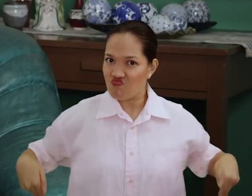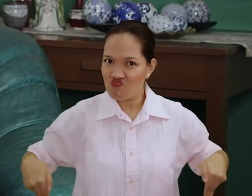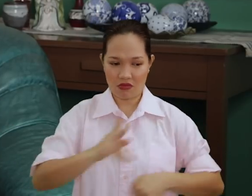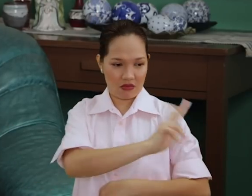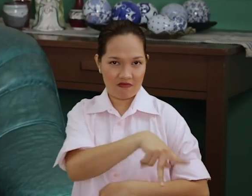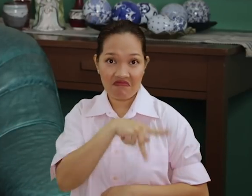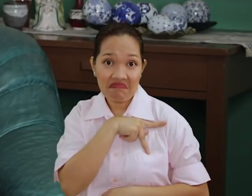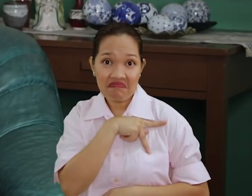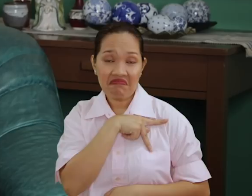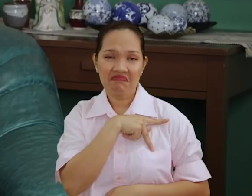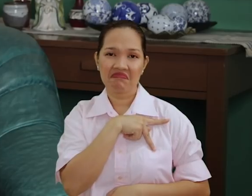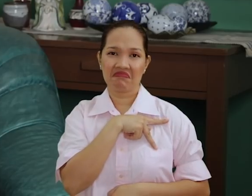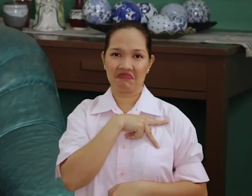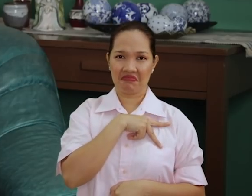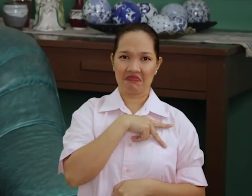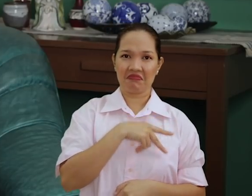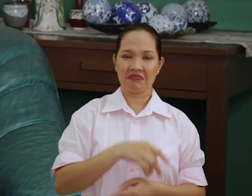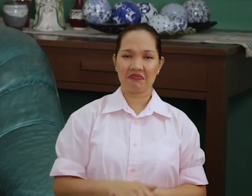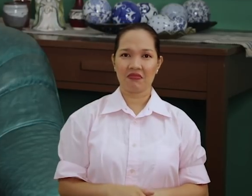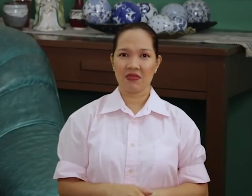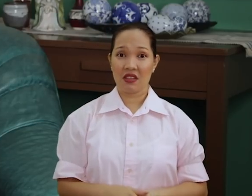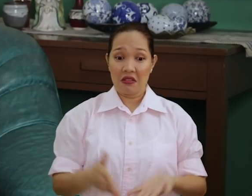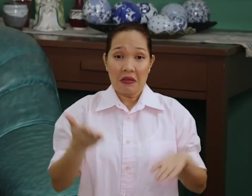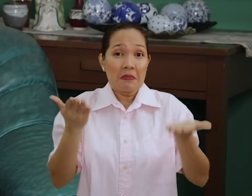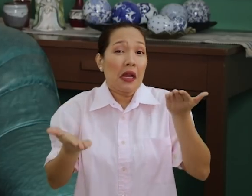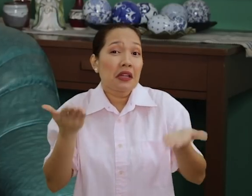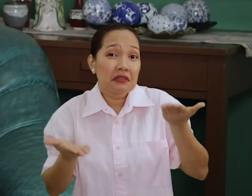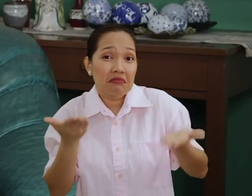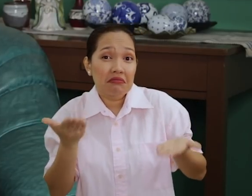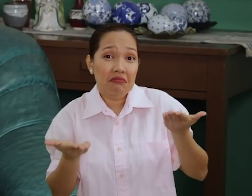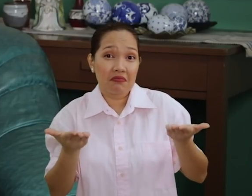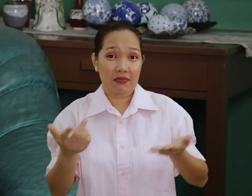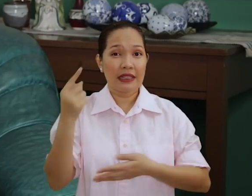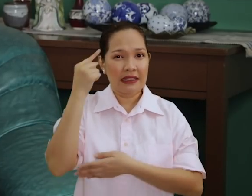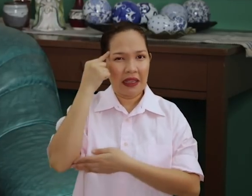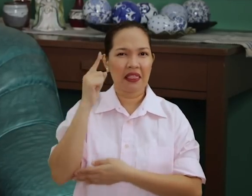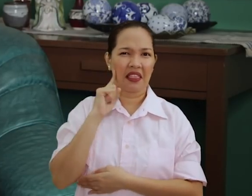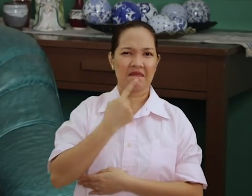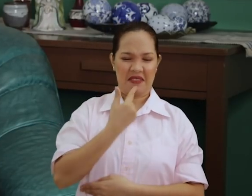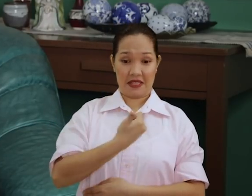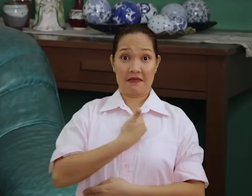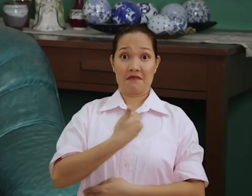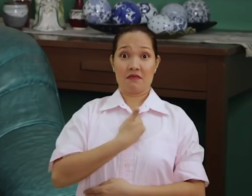the deaf who touched his ear and tongue, and it is not Jesus who did it?